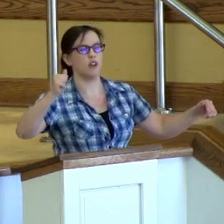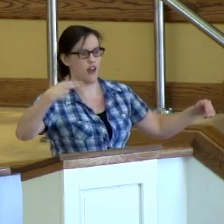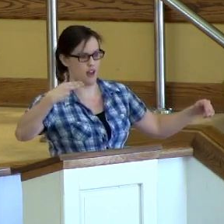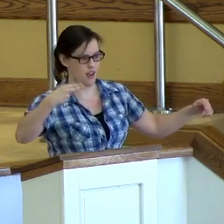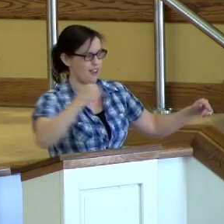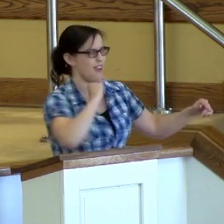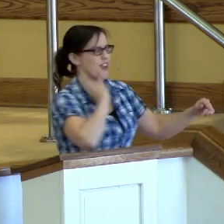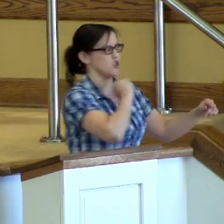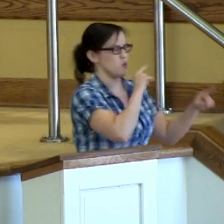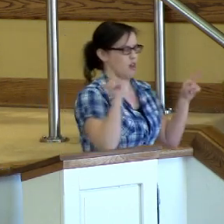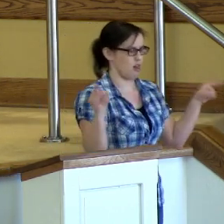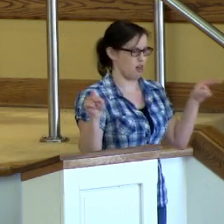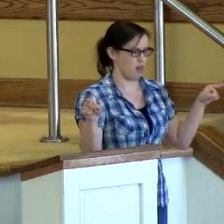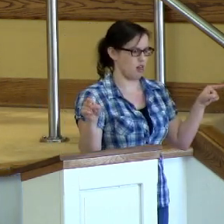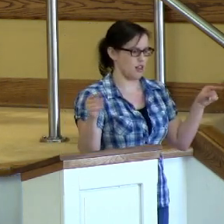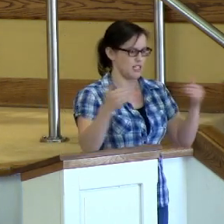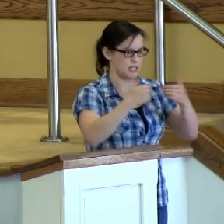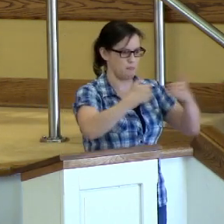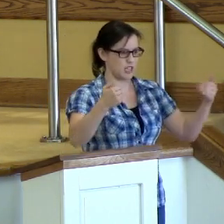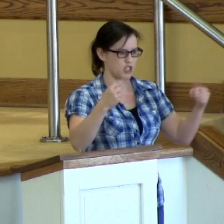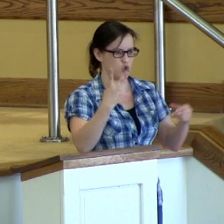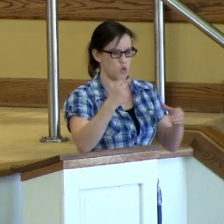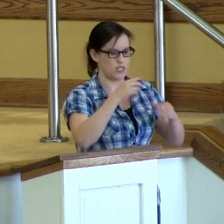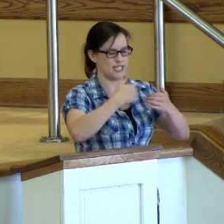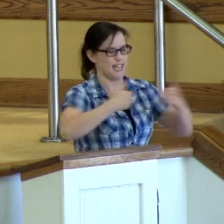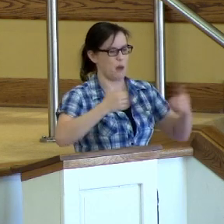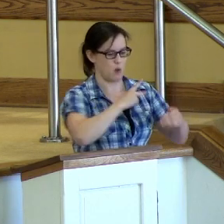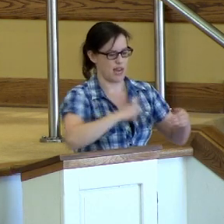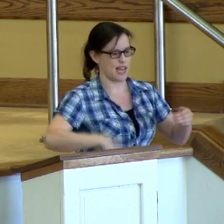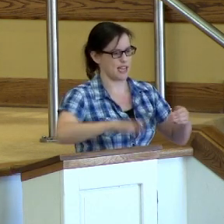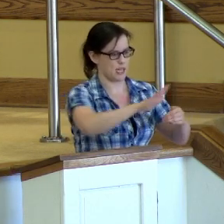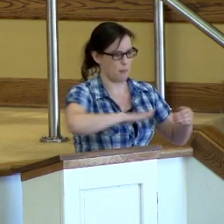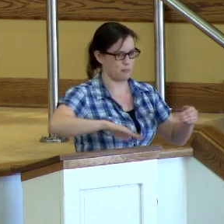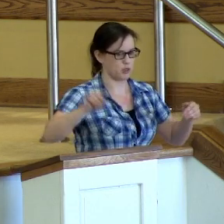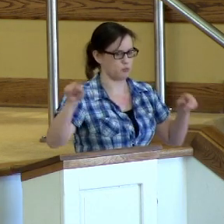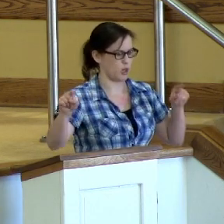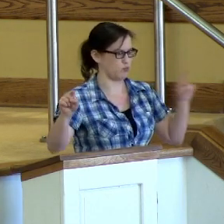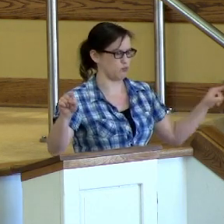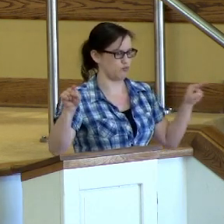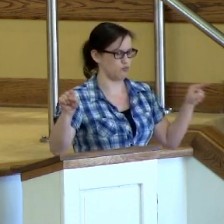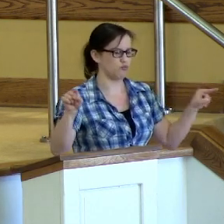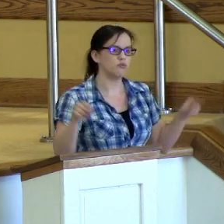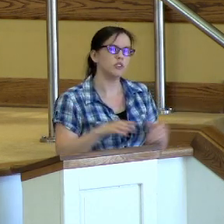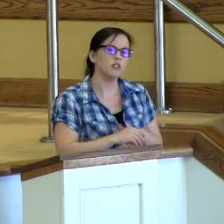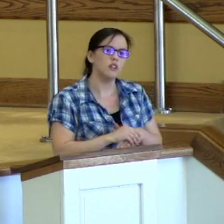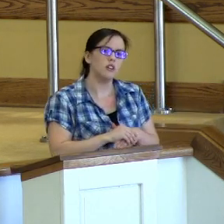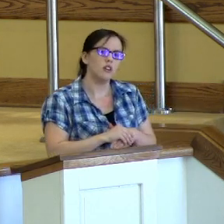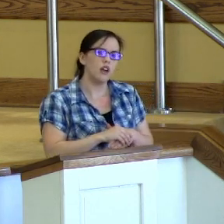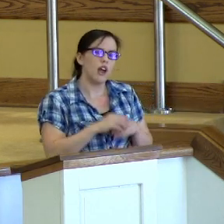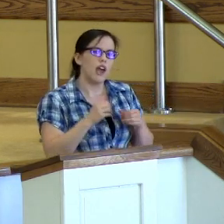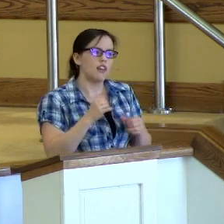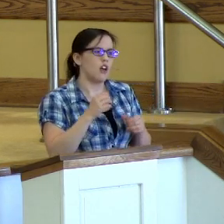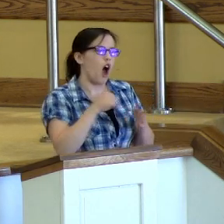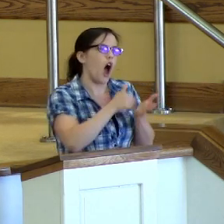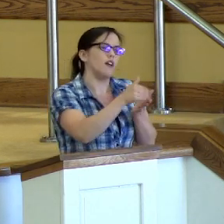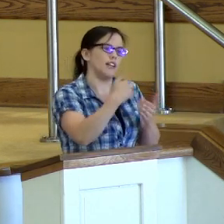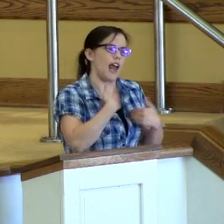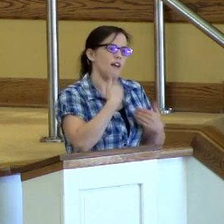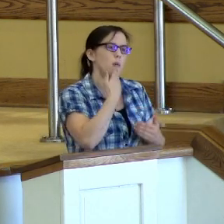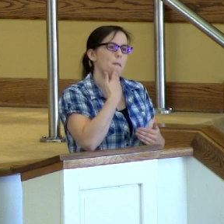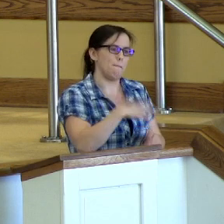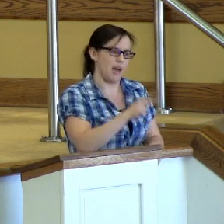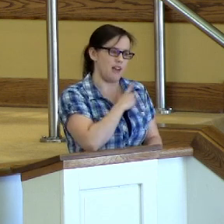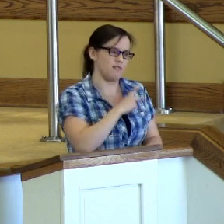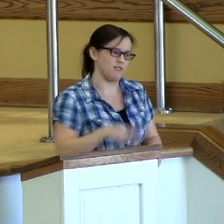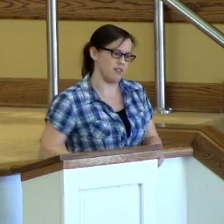bad, and Jeroboam was he was one of the first ones there. And a lot of times down through Scripture,